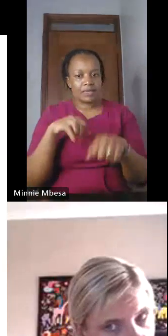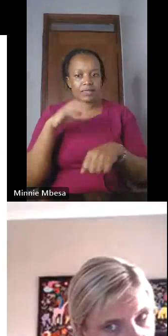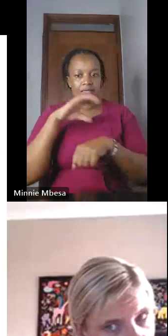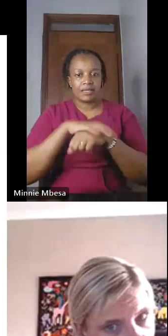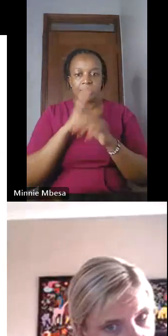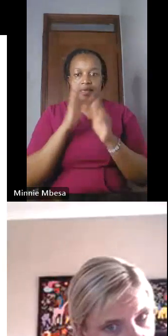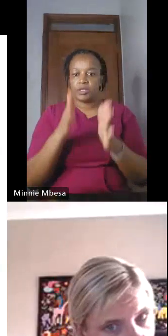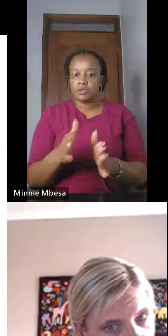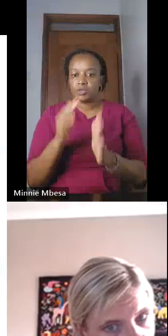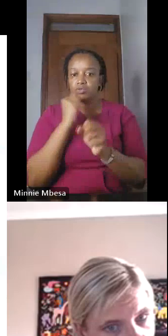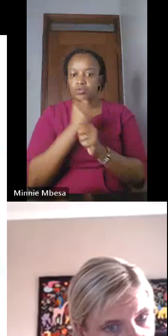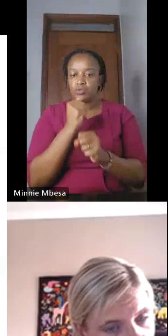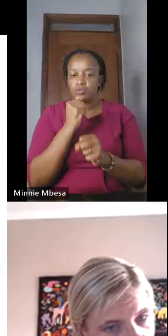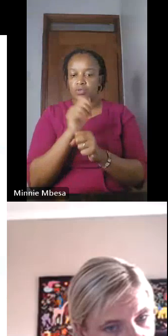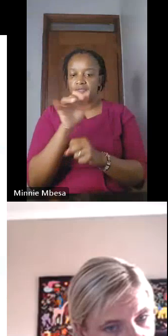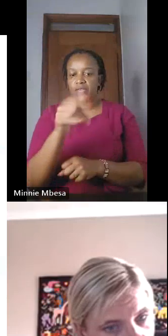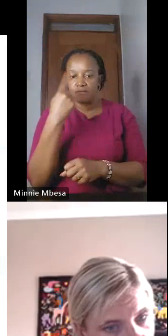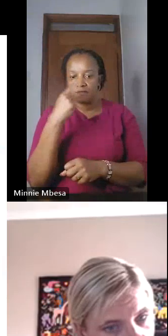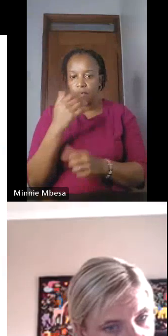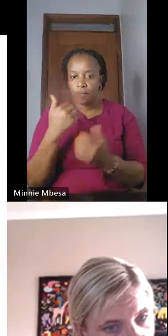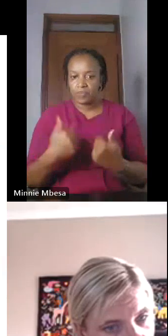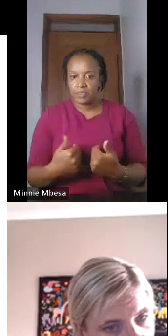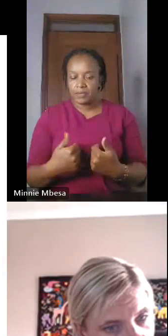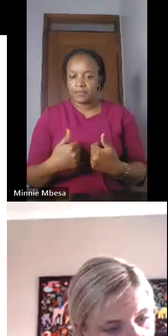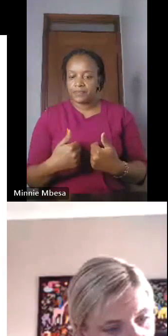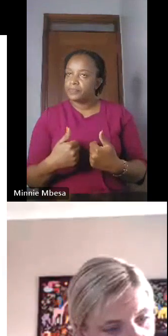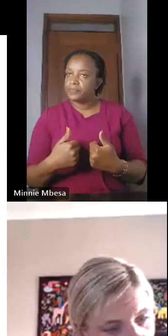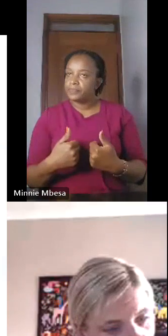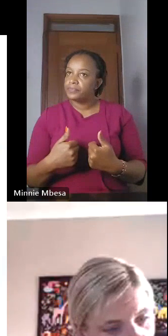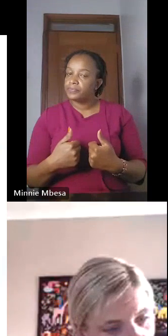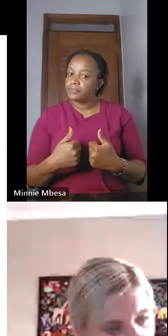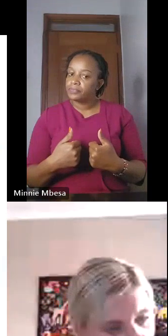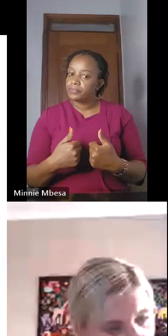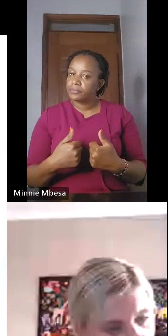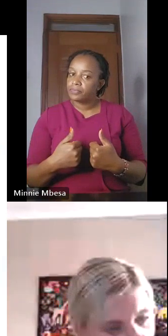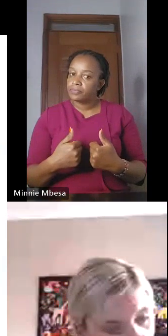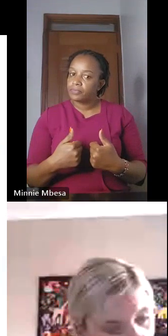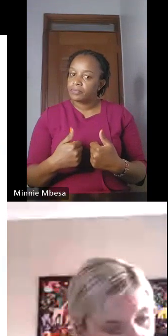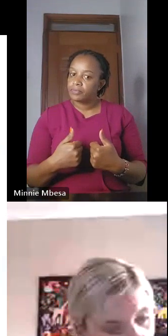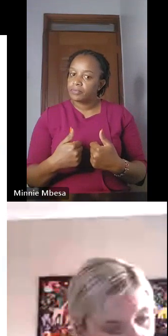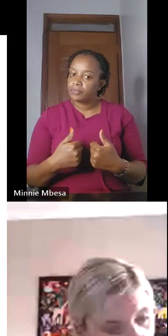results. Do I have any means?